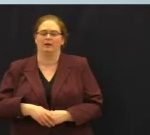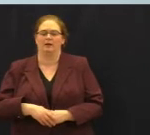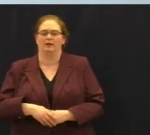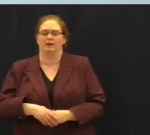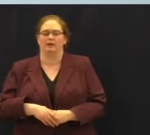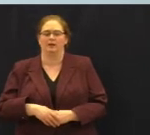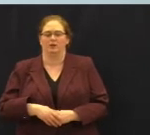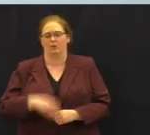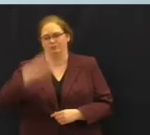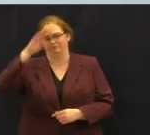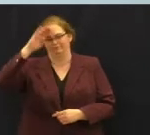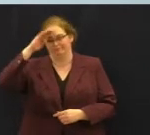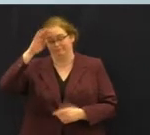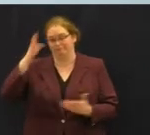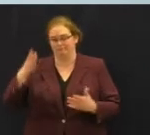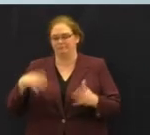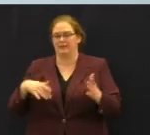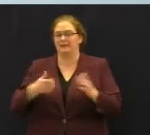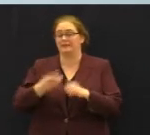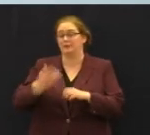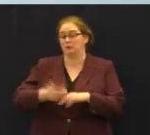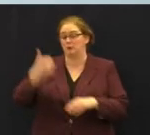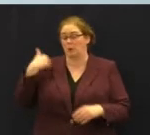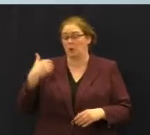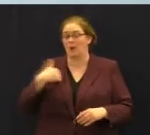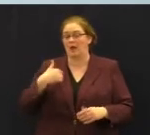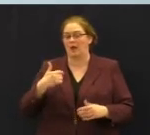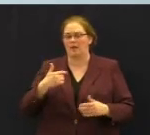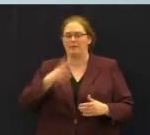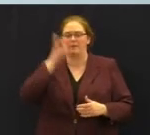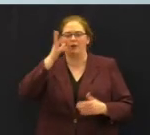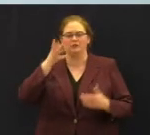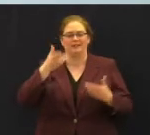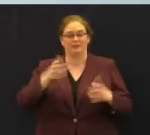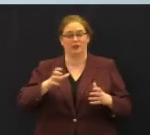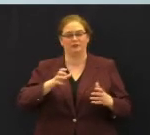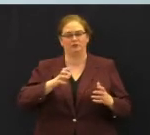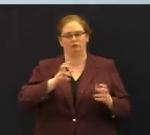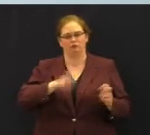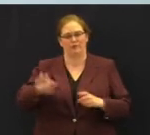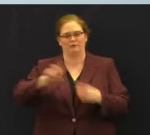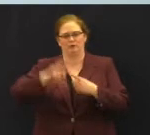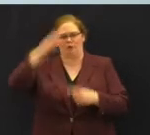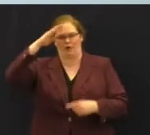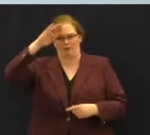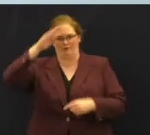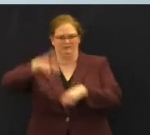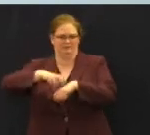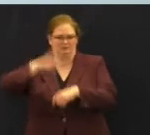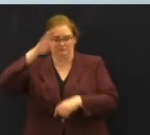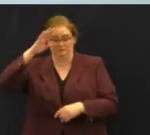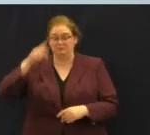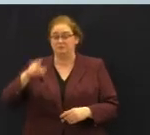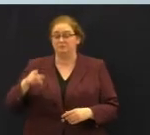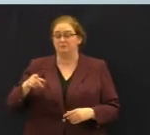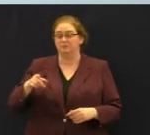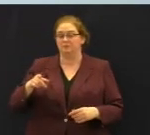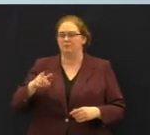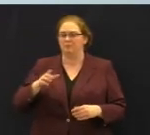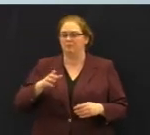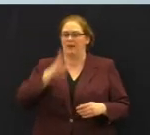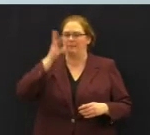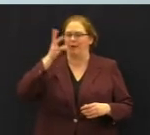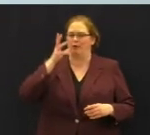We always, but several years ago, my parents had a chance to travel to Ireland. Not exactly world travelers, my parents. I think